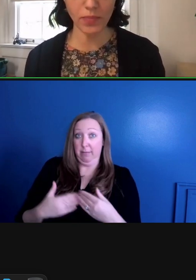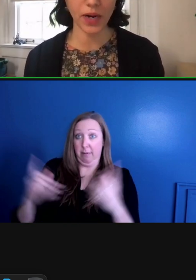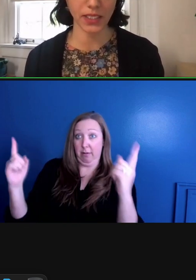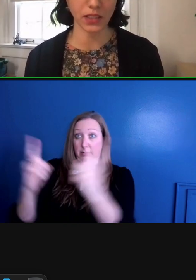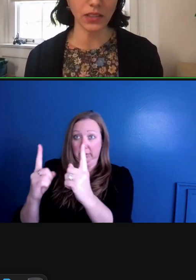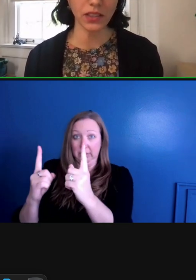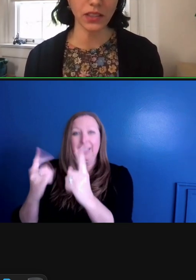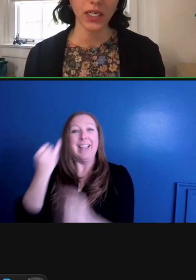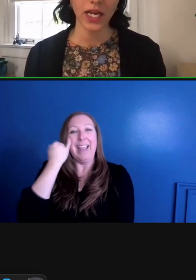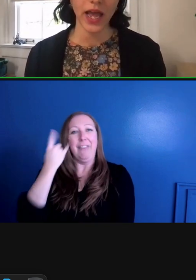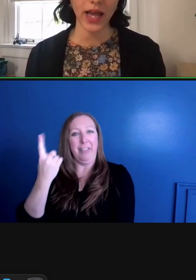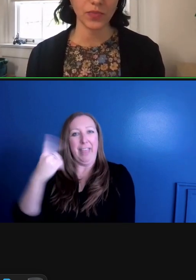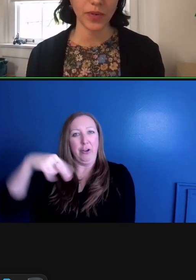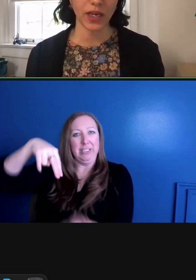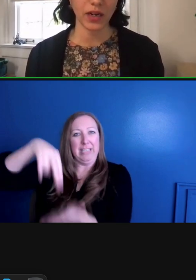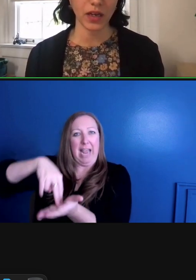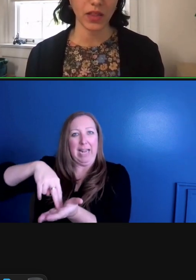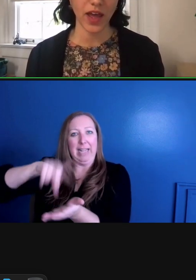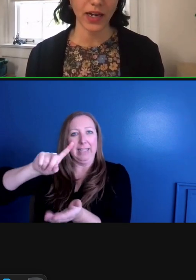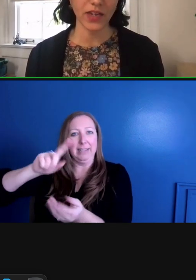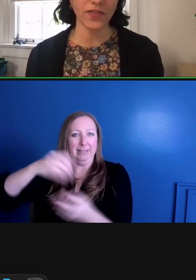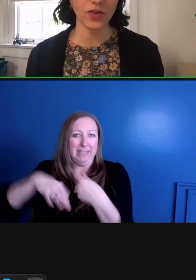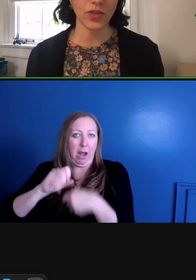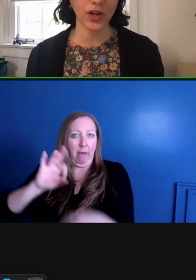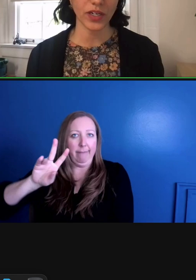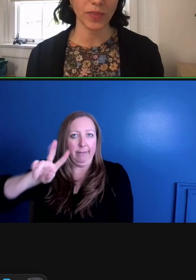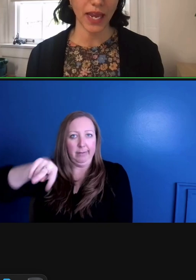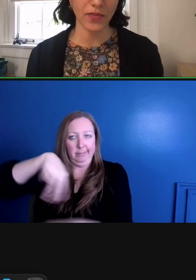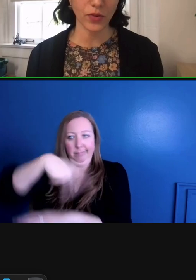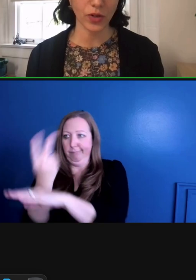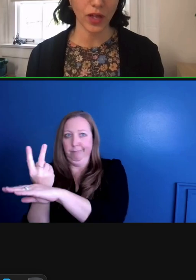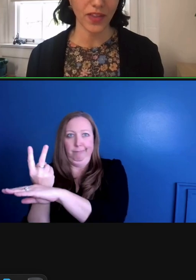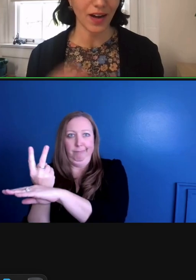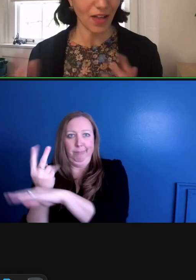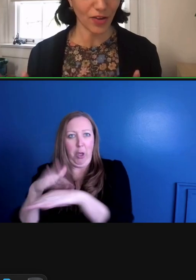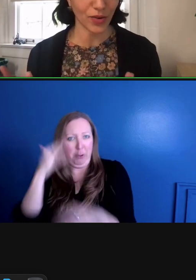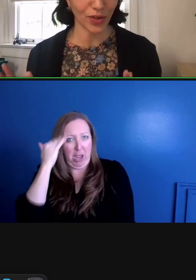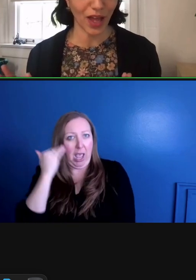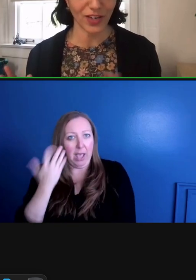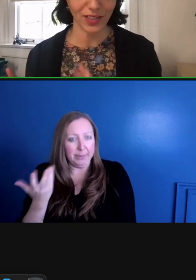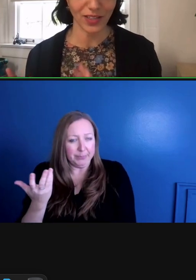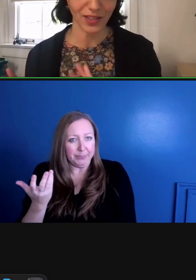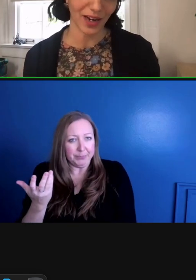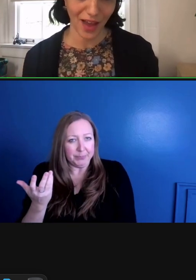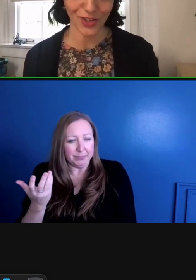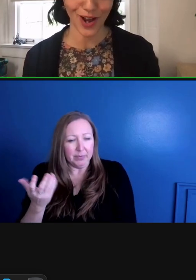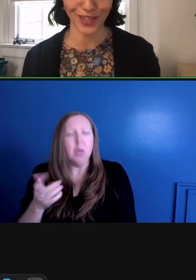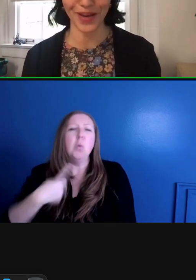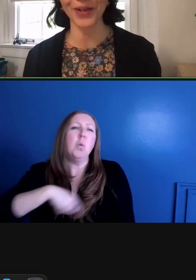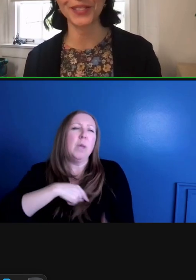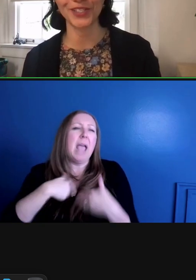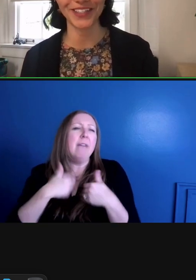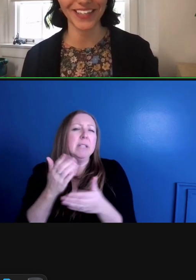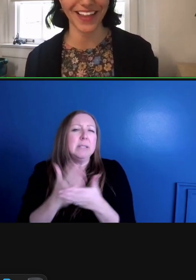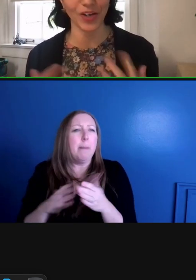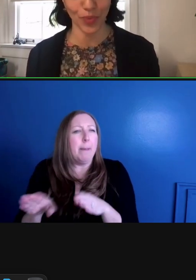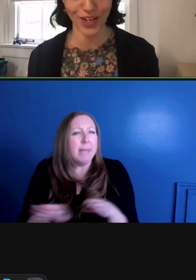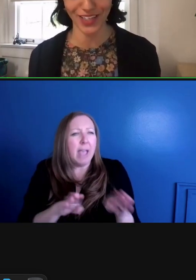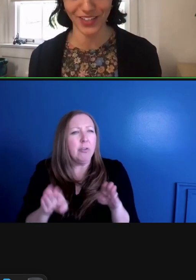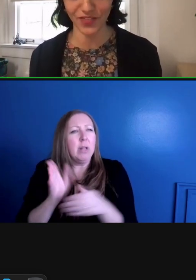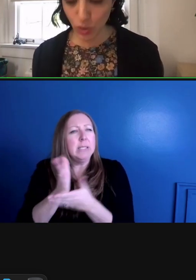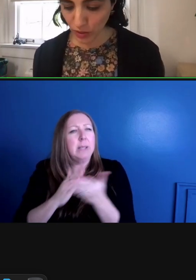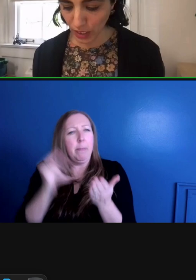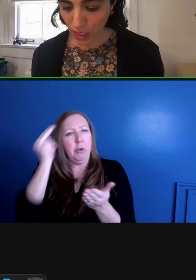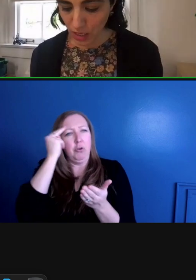However, one puzzle has been that even though there is behavioral and then other neural evidence that I haven't talked about suggesting that